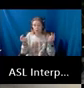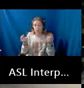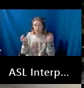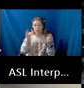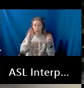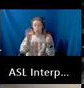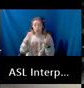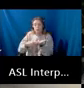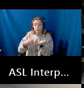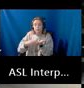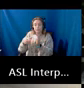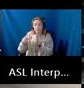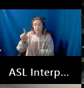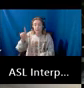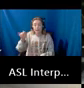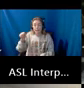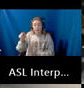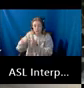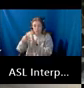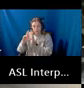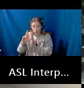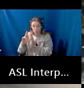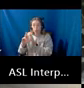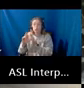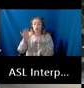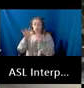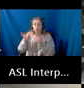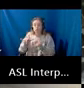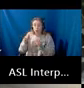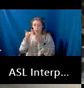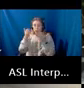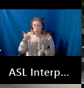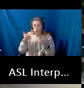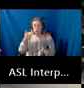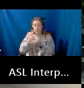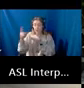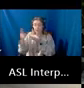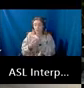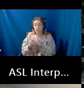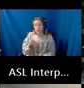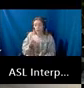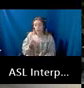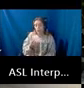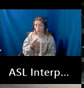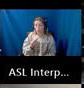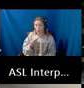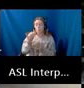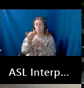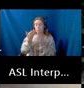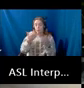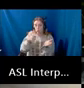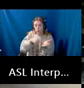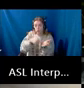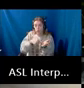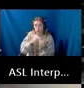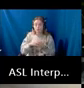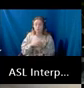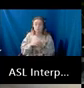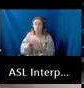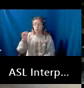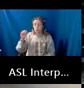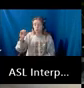so I moved our source evaluation up to today. So we don't have that much of a lecture or that much information